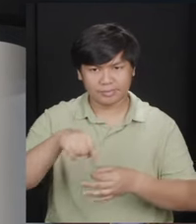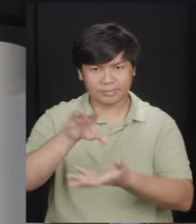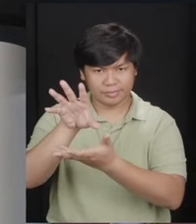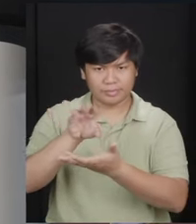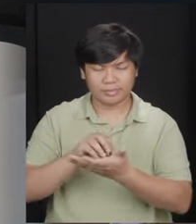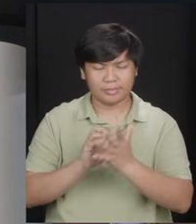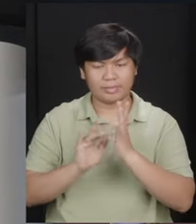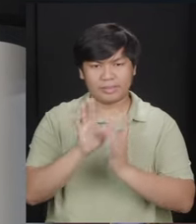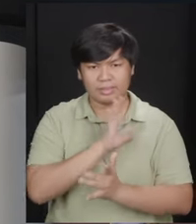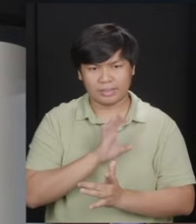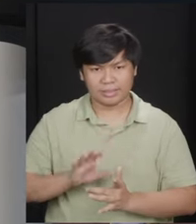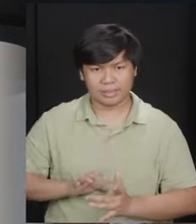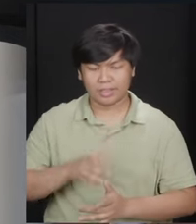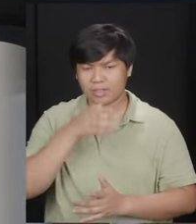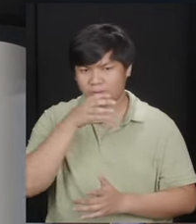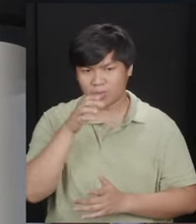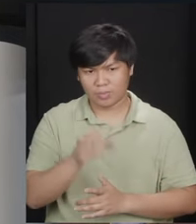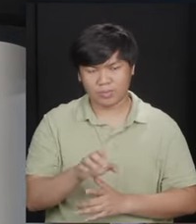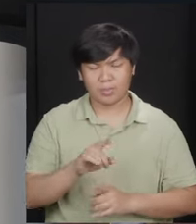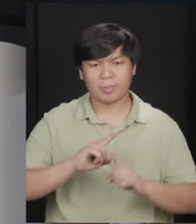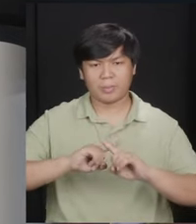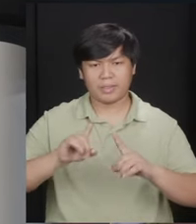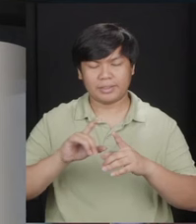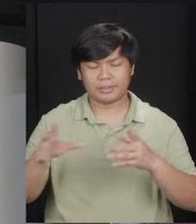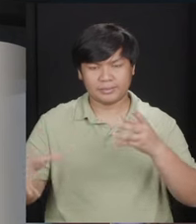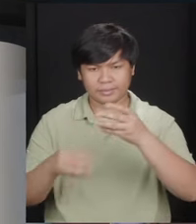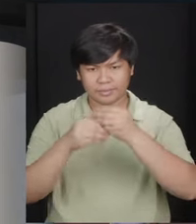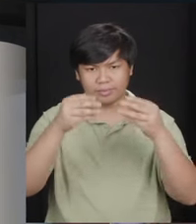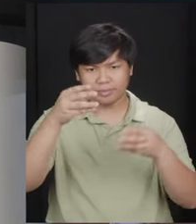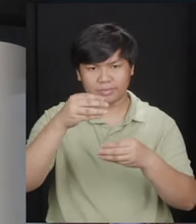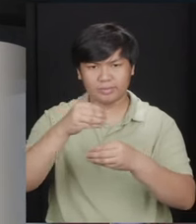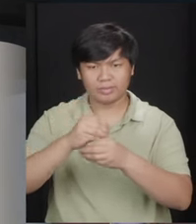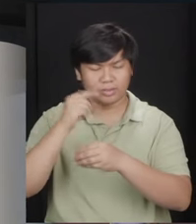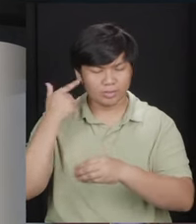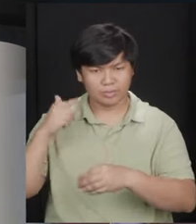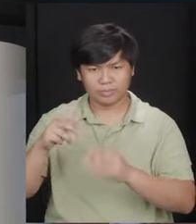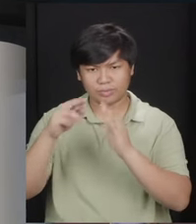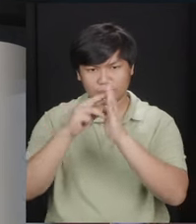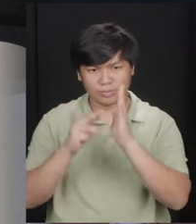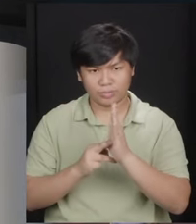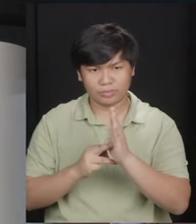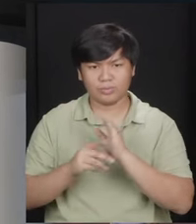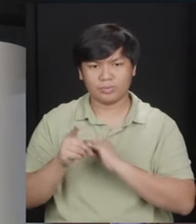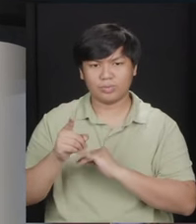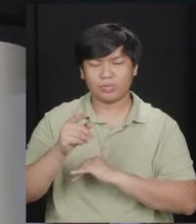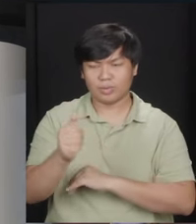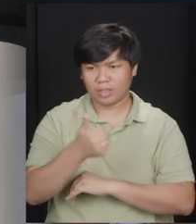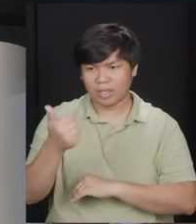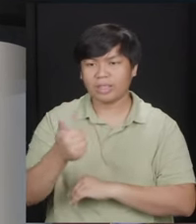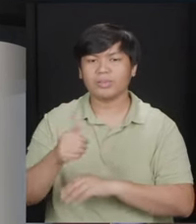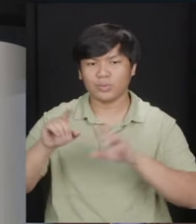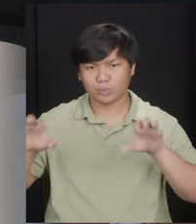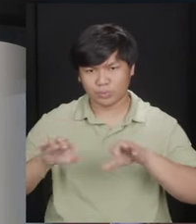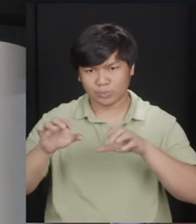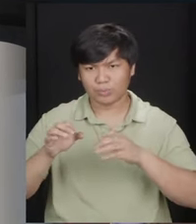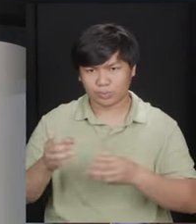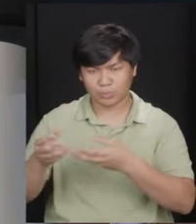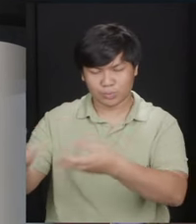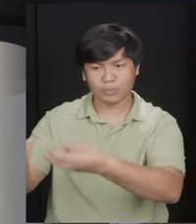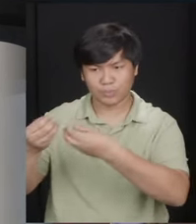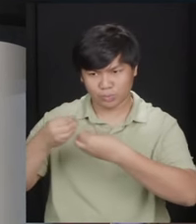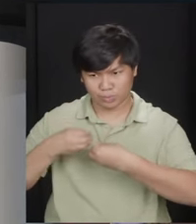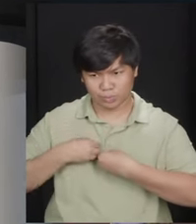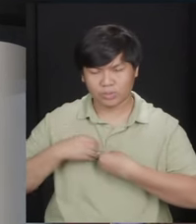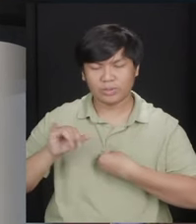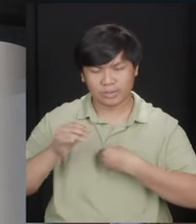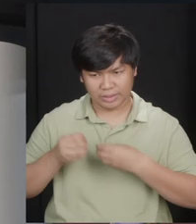in the commands preceding, but in the summary called the golden rule. As you wish that others do to you, do so to